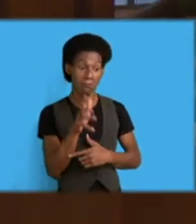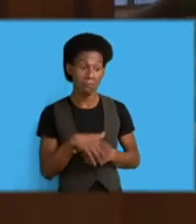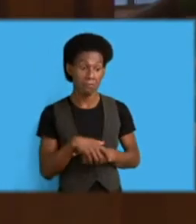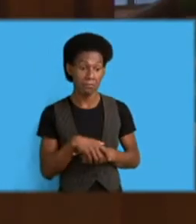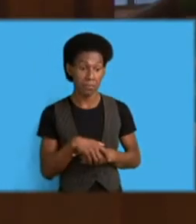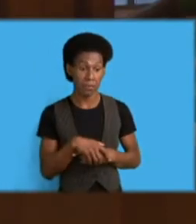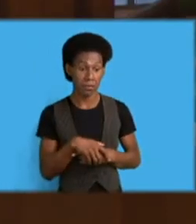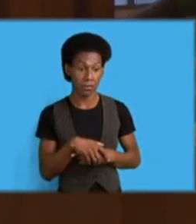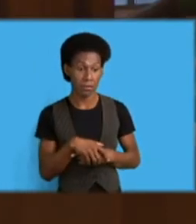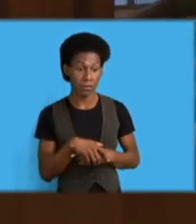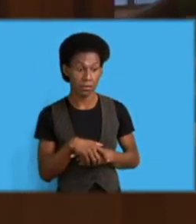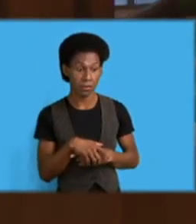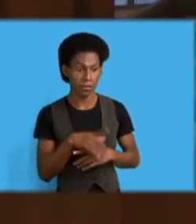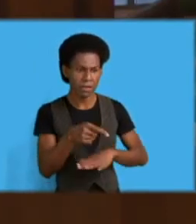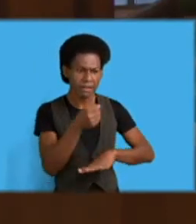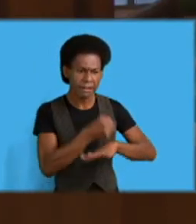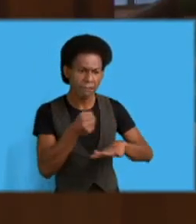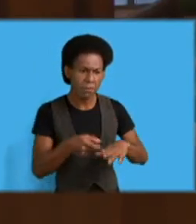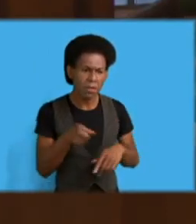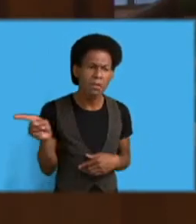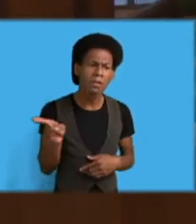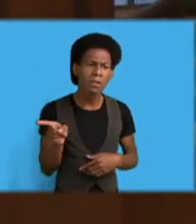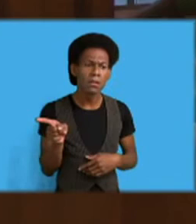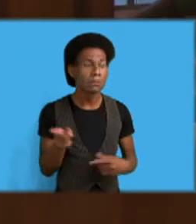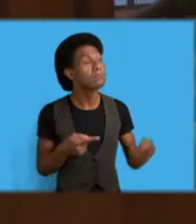what basis is he saying that?